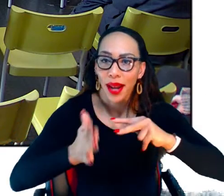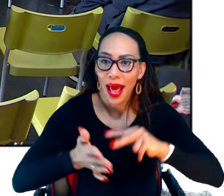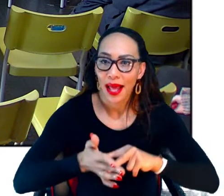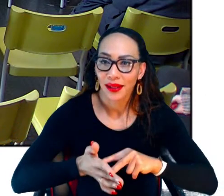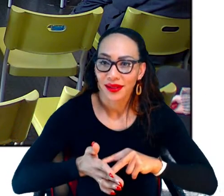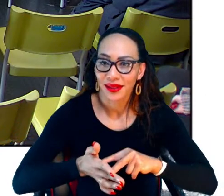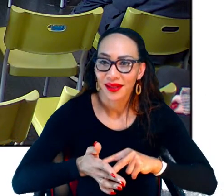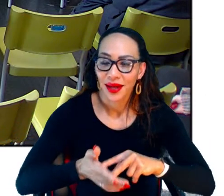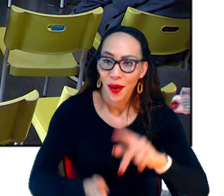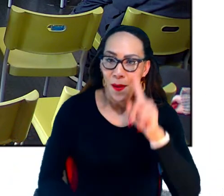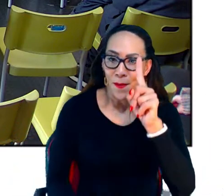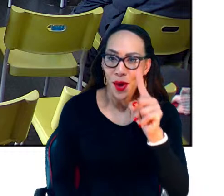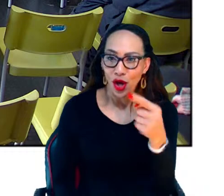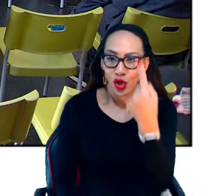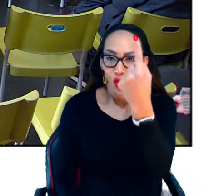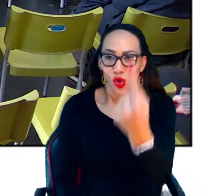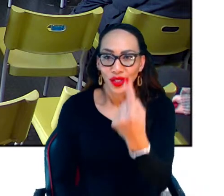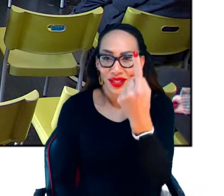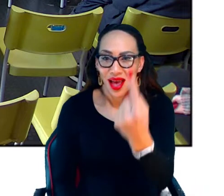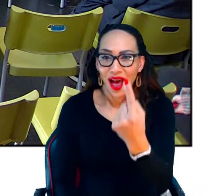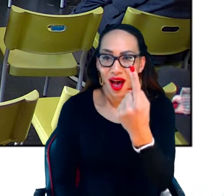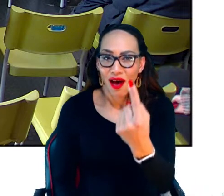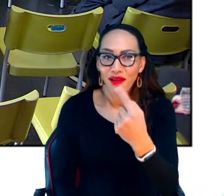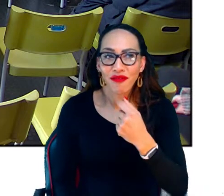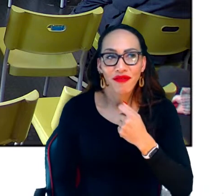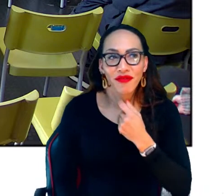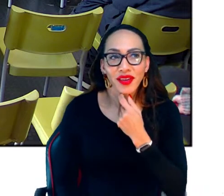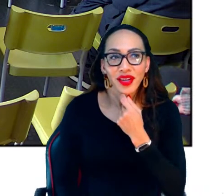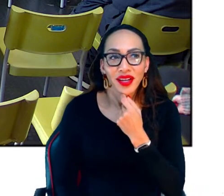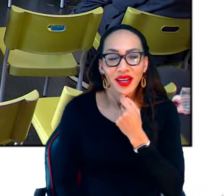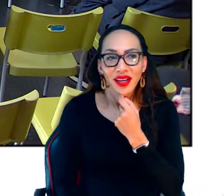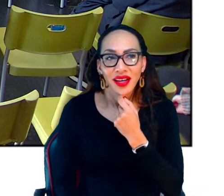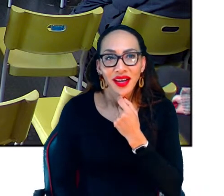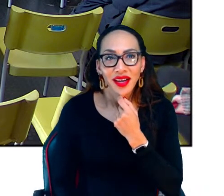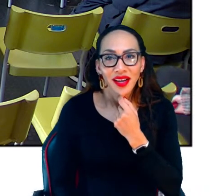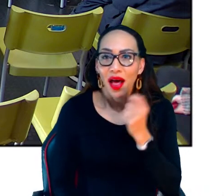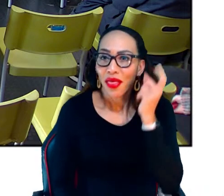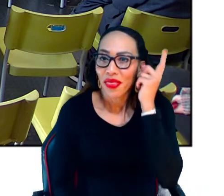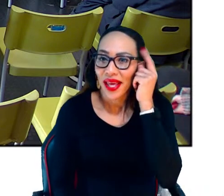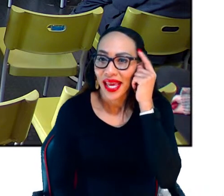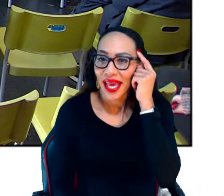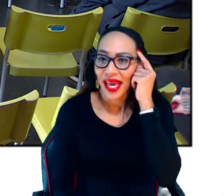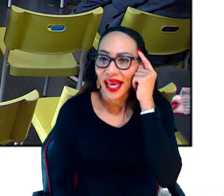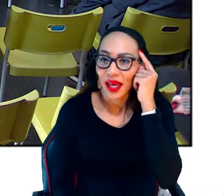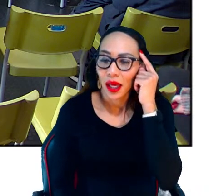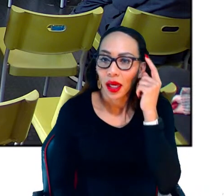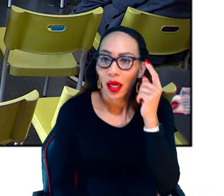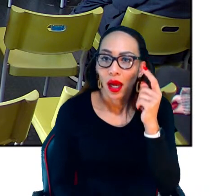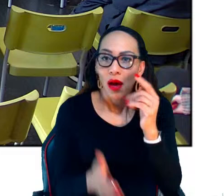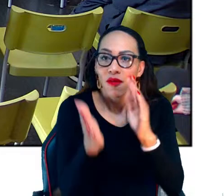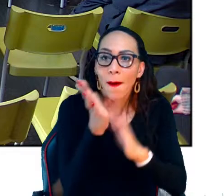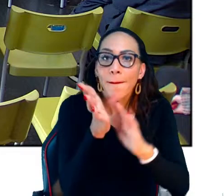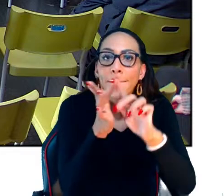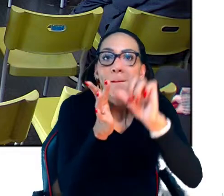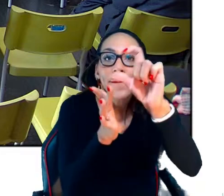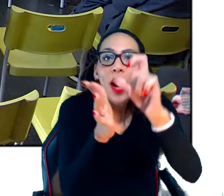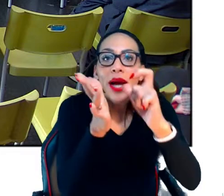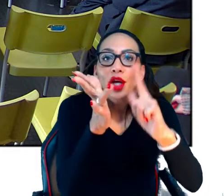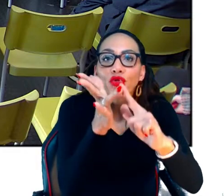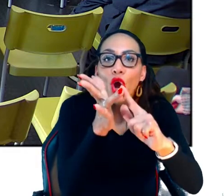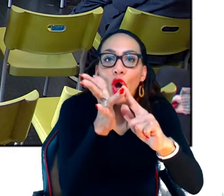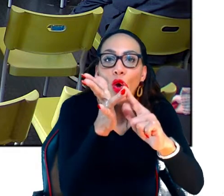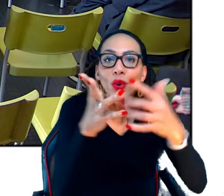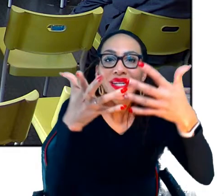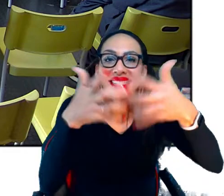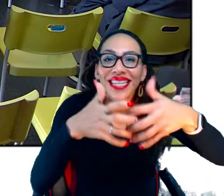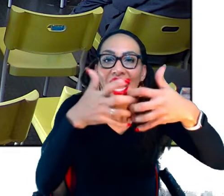seems to me like you're thinking yourself into being in the technology and seeing it like buildings. Yeah. And then when you do that, there's this kind of funny thing where actually it